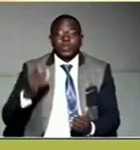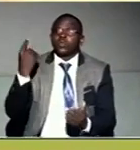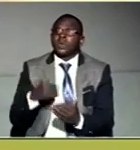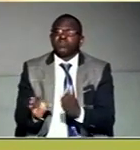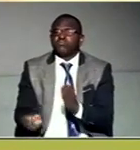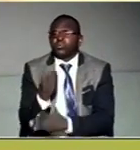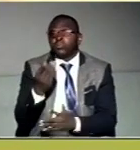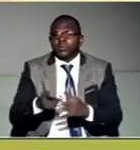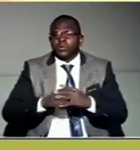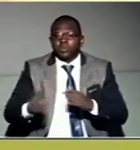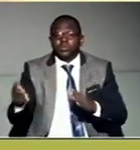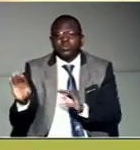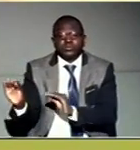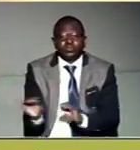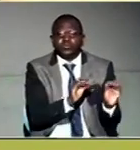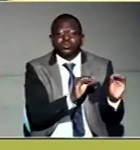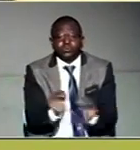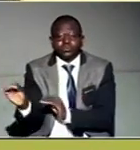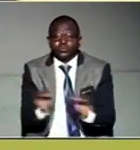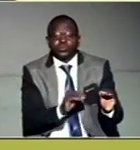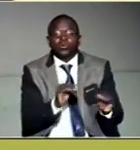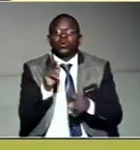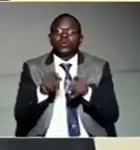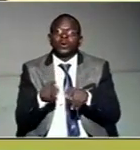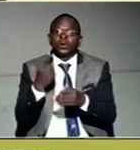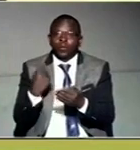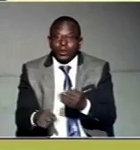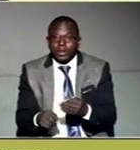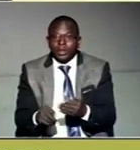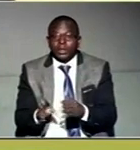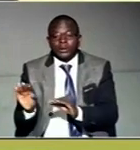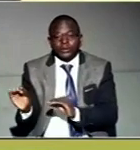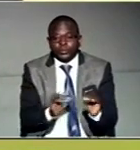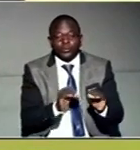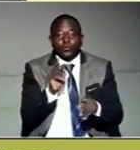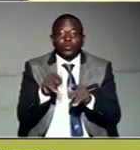causes migration? What causes movement of people? What causes displacement?